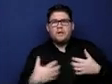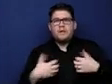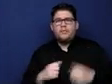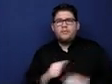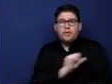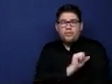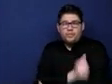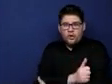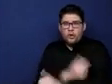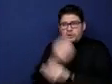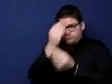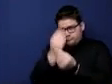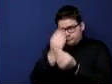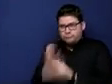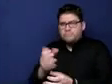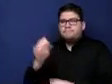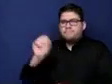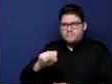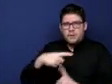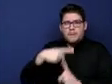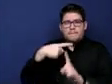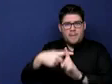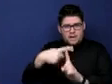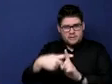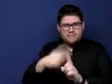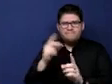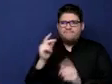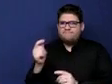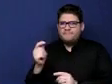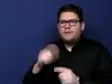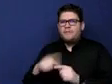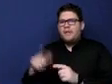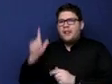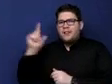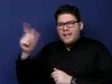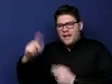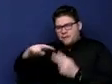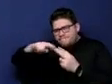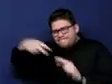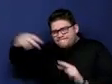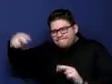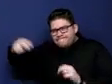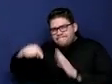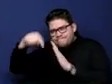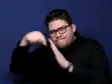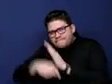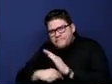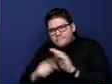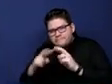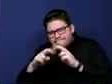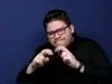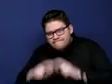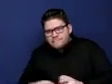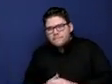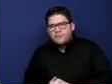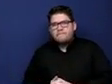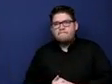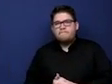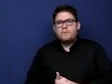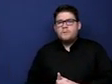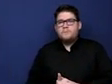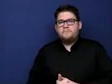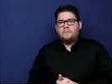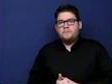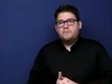authorities get the preliminary positives, and as I said, we've been treating all of them as